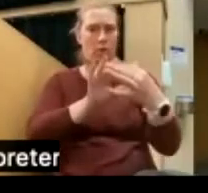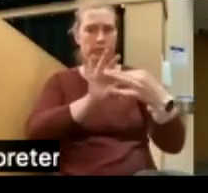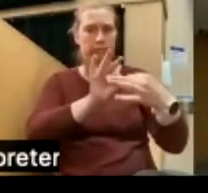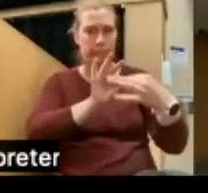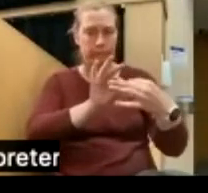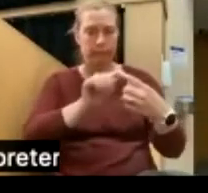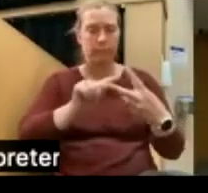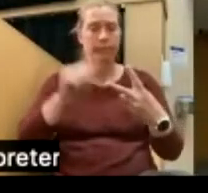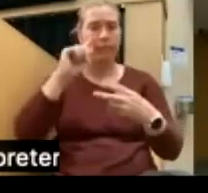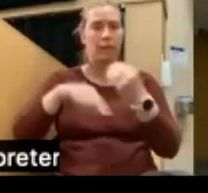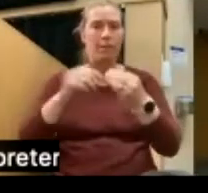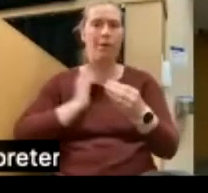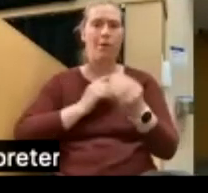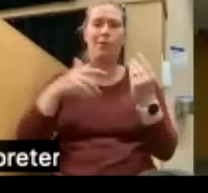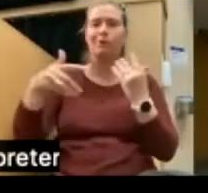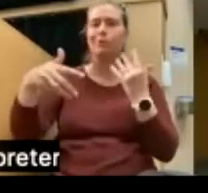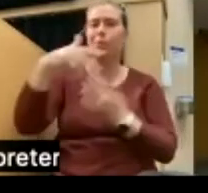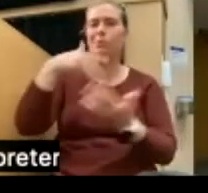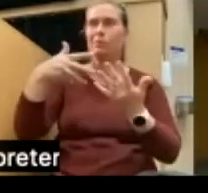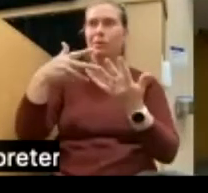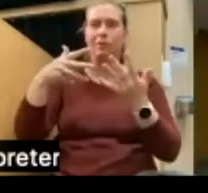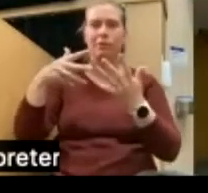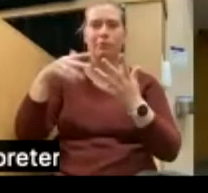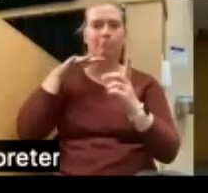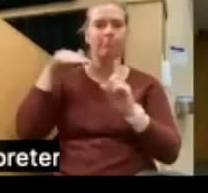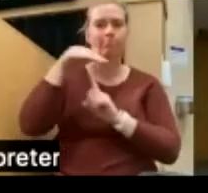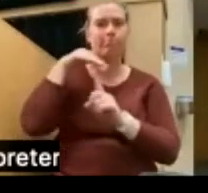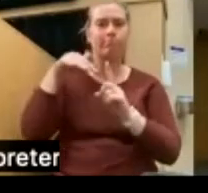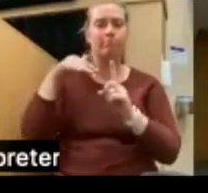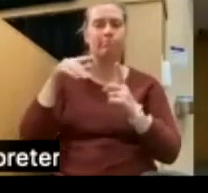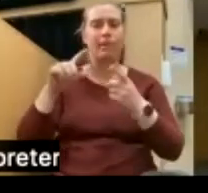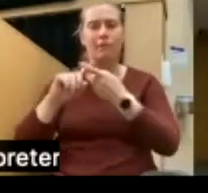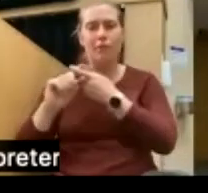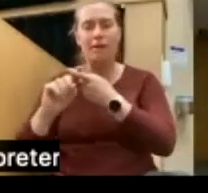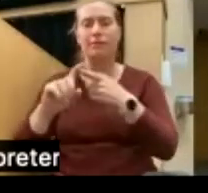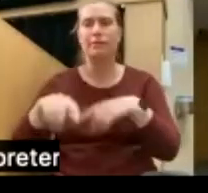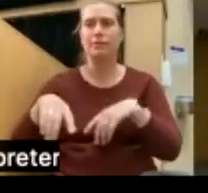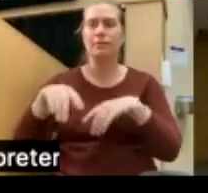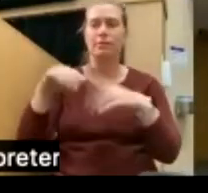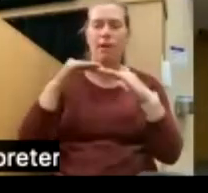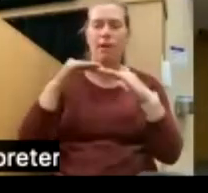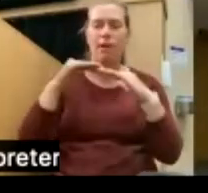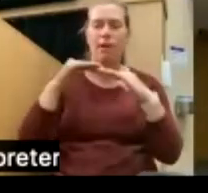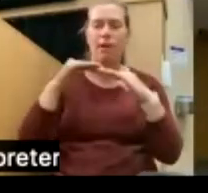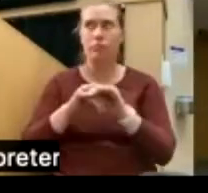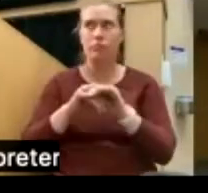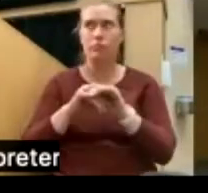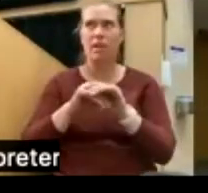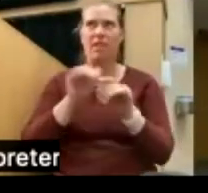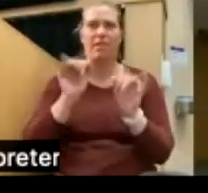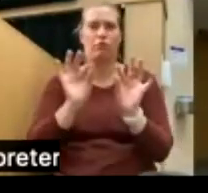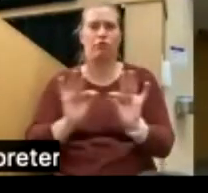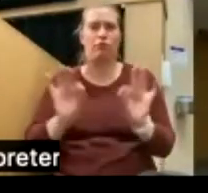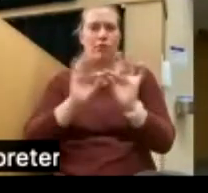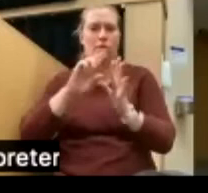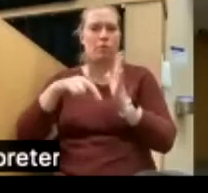also our social ties and our friendships, our colleagues, everything like that, just that what a critical role this plays